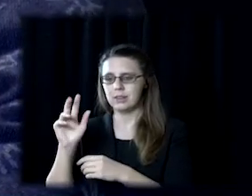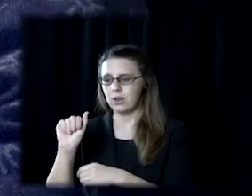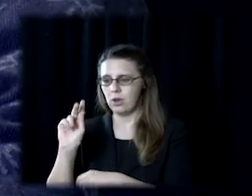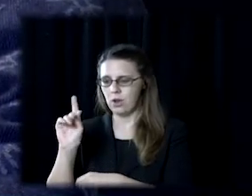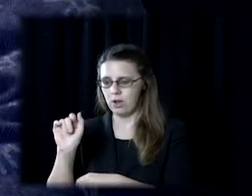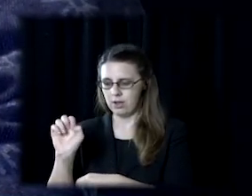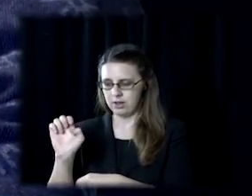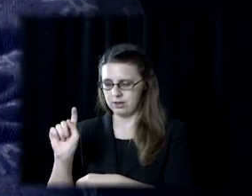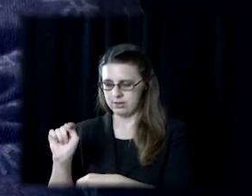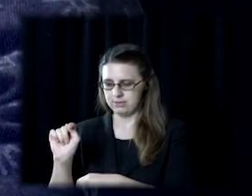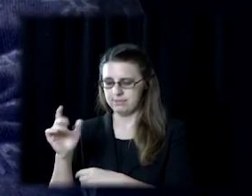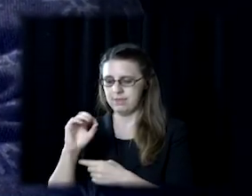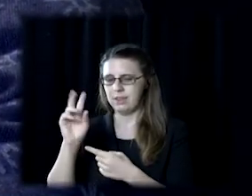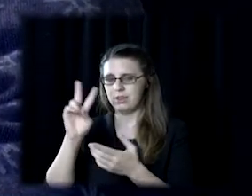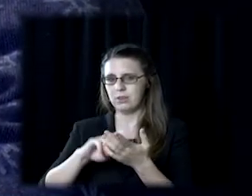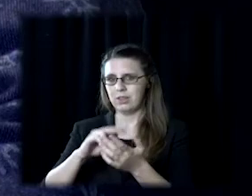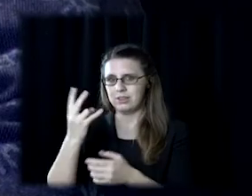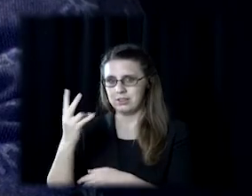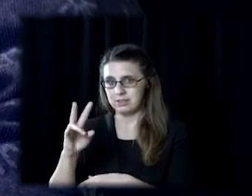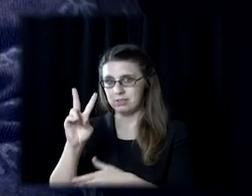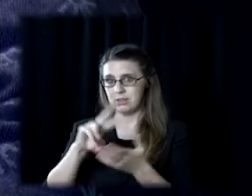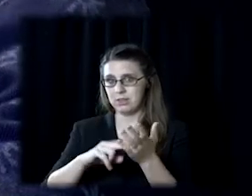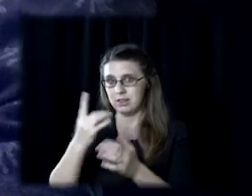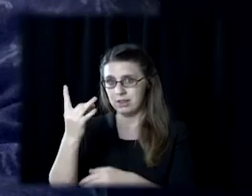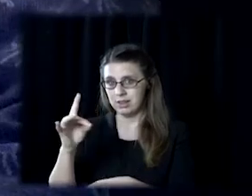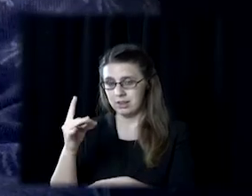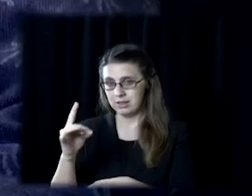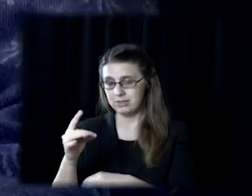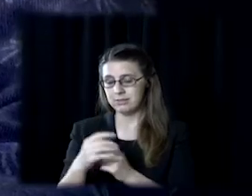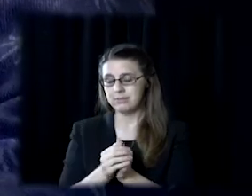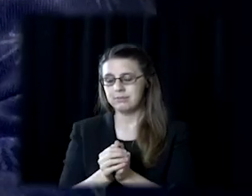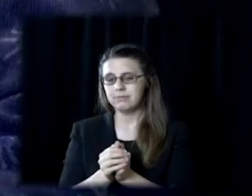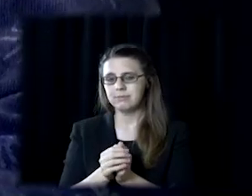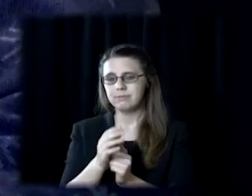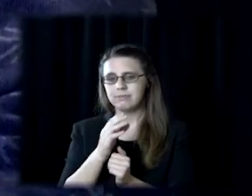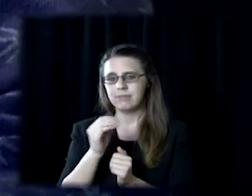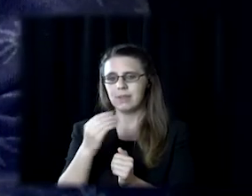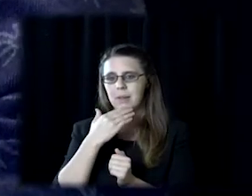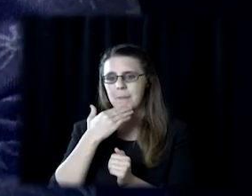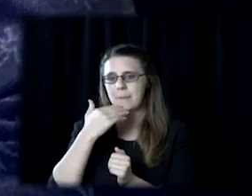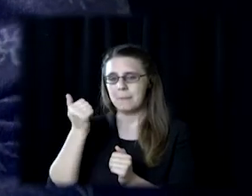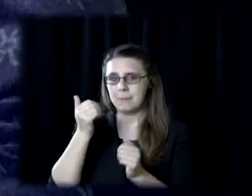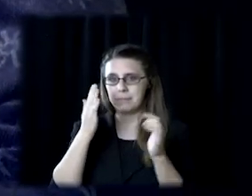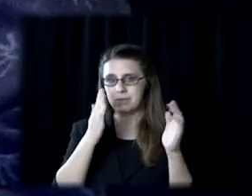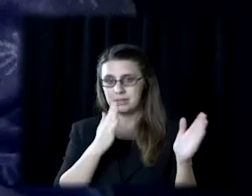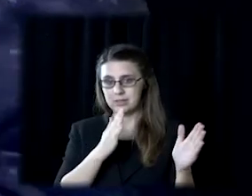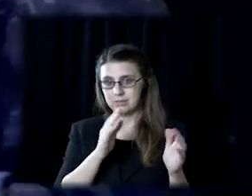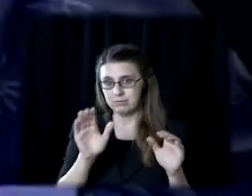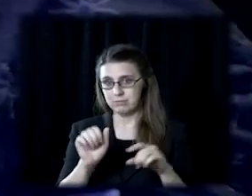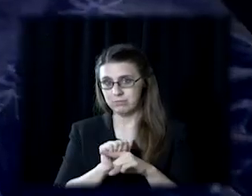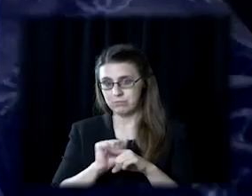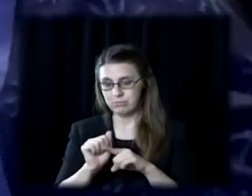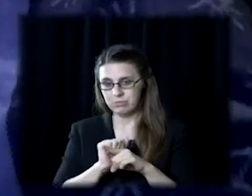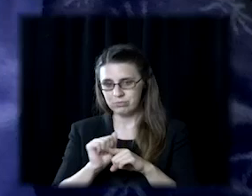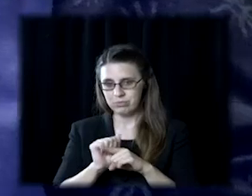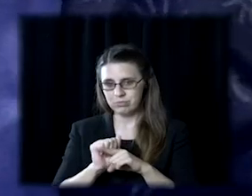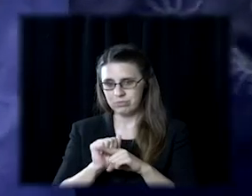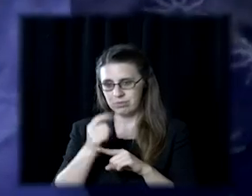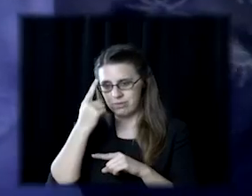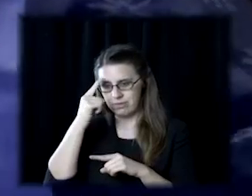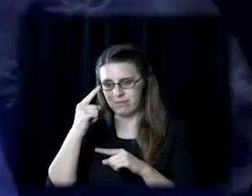2017 and 2018 are finalized and that best practices are in place to achieve the complete fiscal year 2019